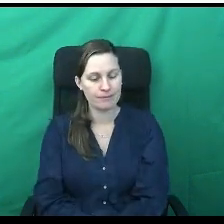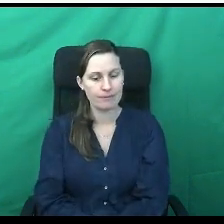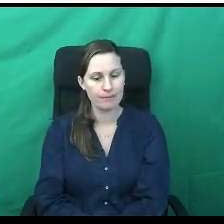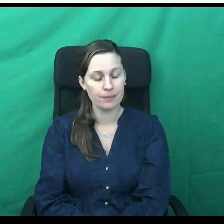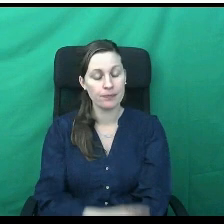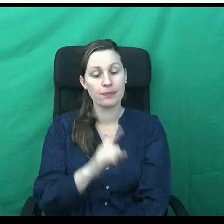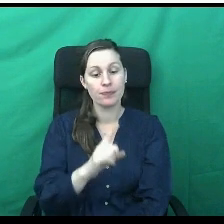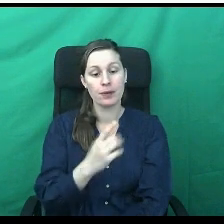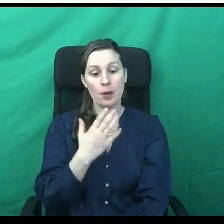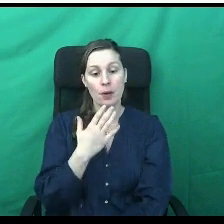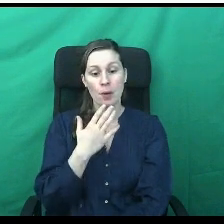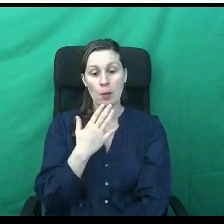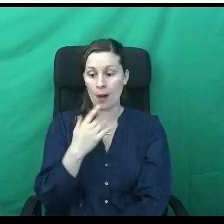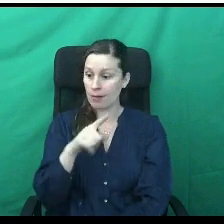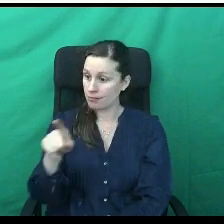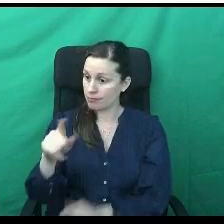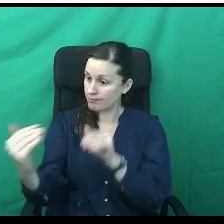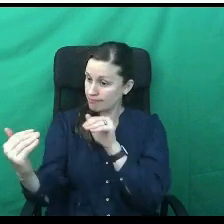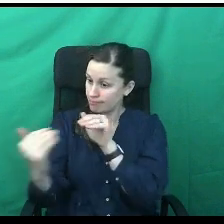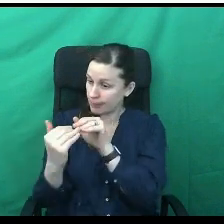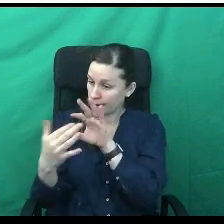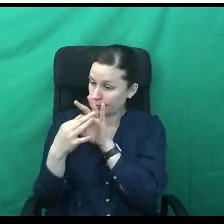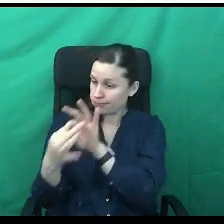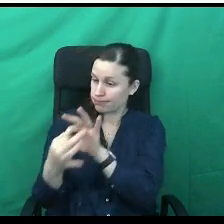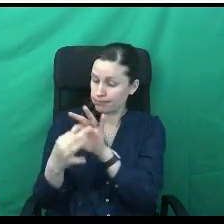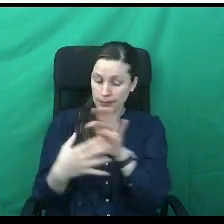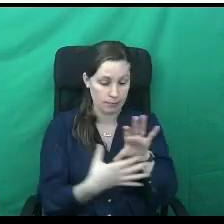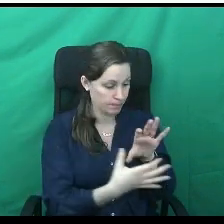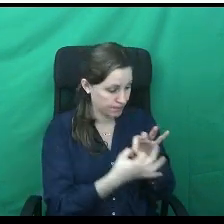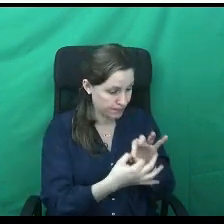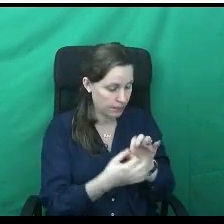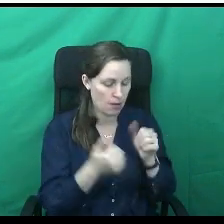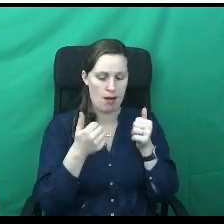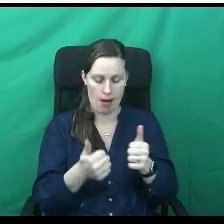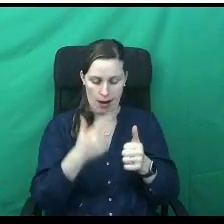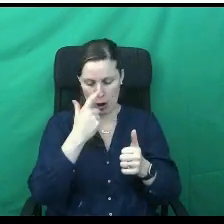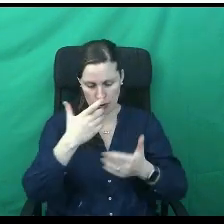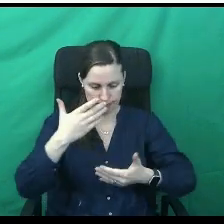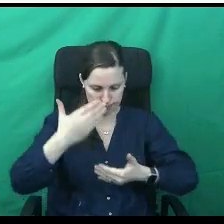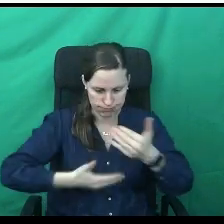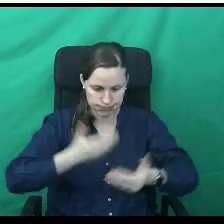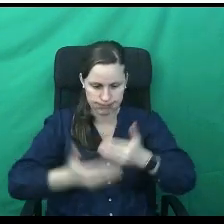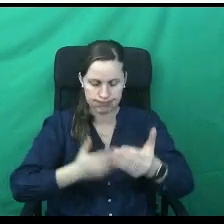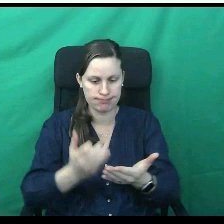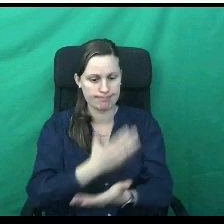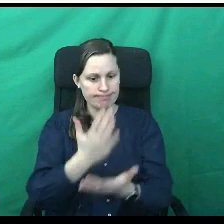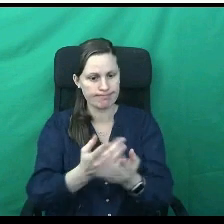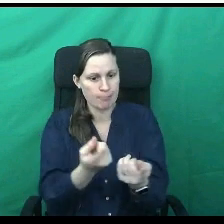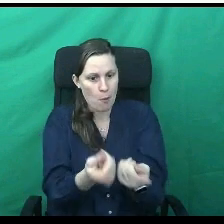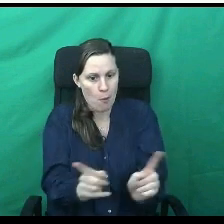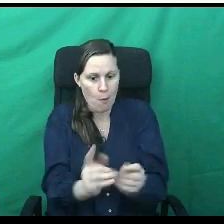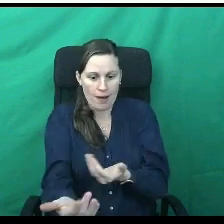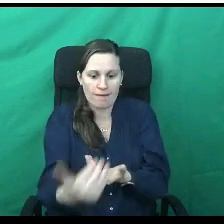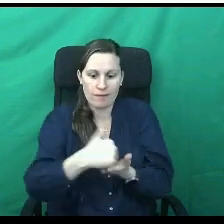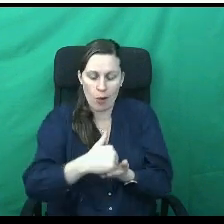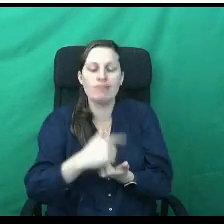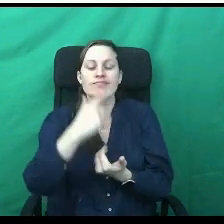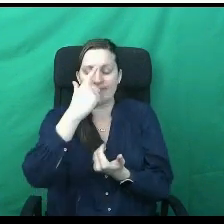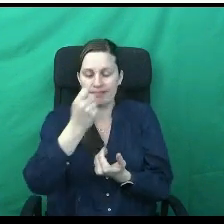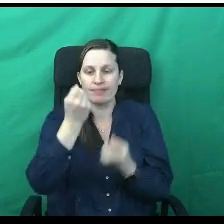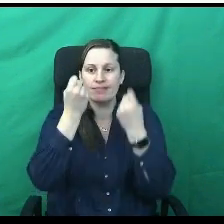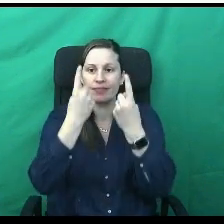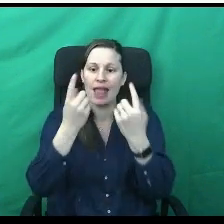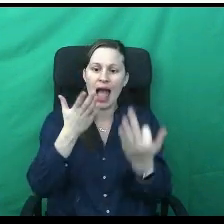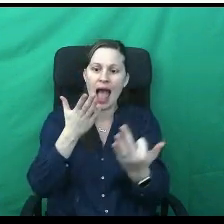Once our hearts and minds were aligned, we were able to set to work on ensuring that everyone involved understood how to create an accessible